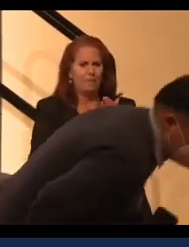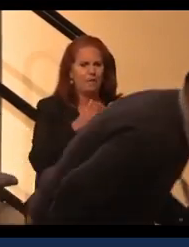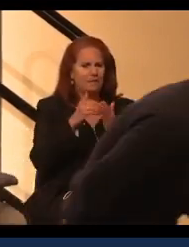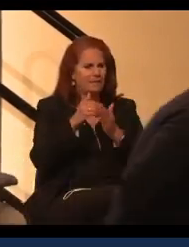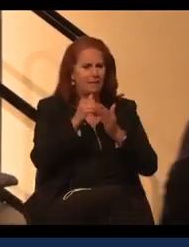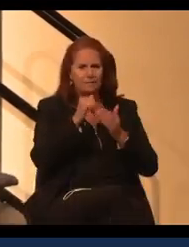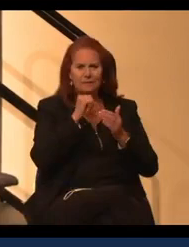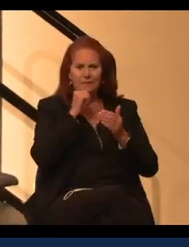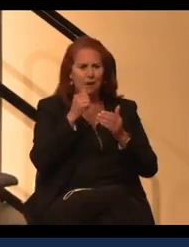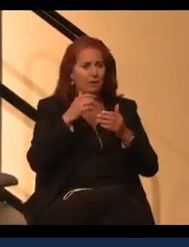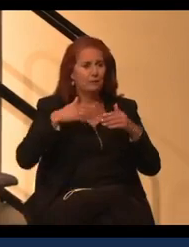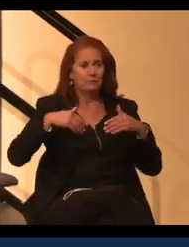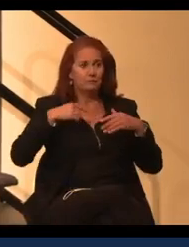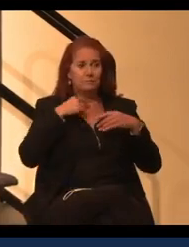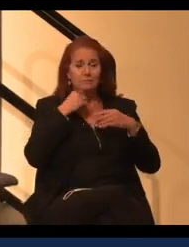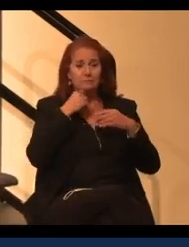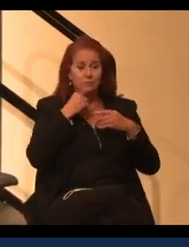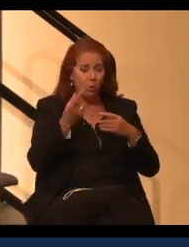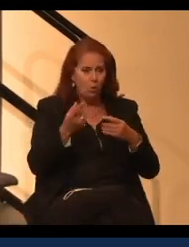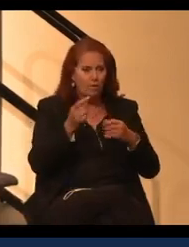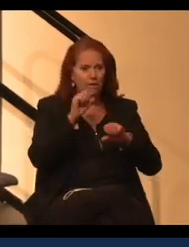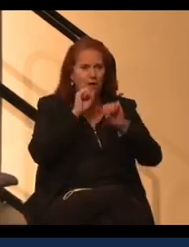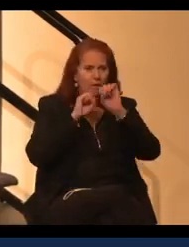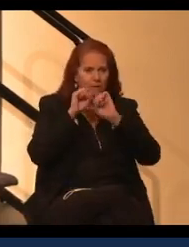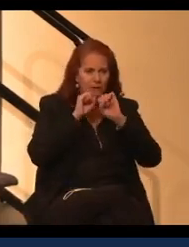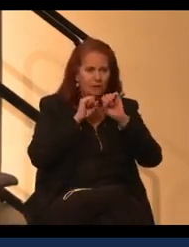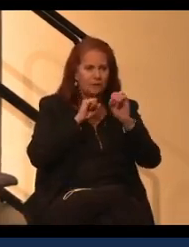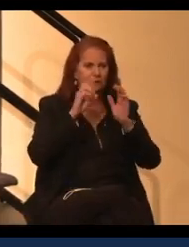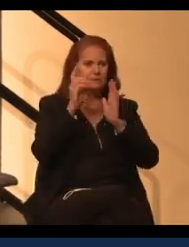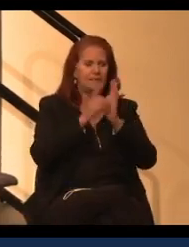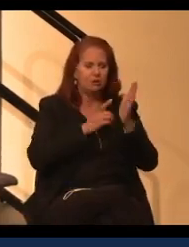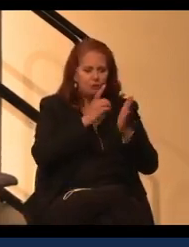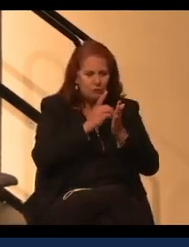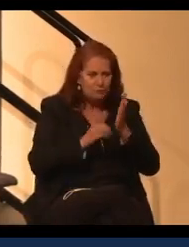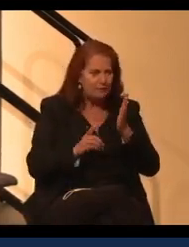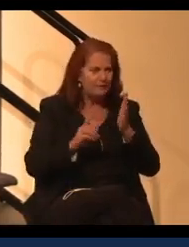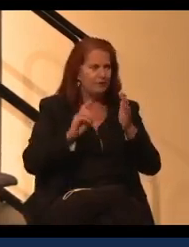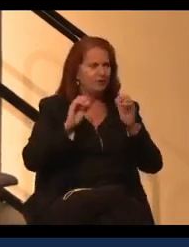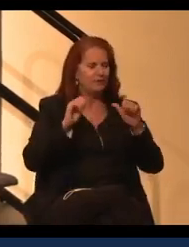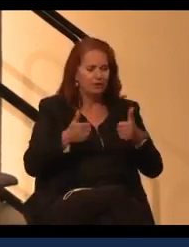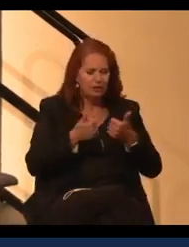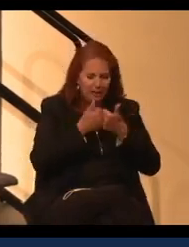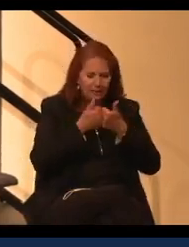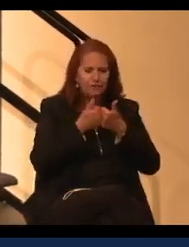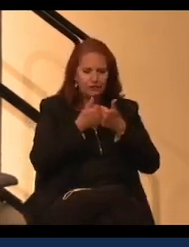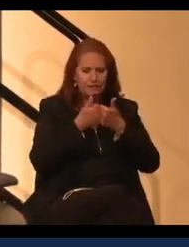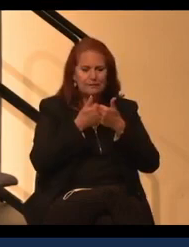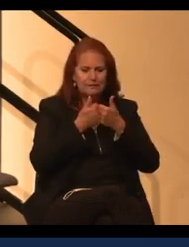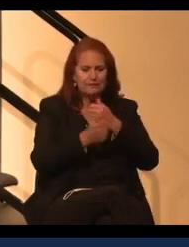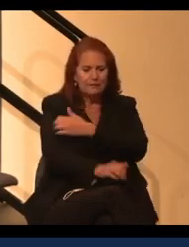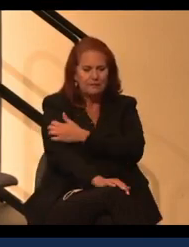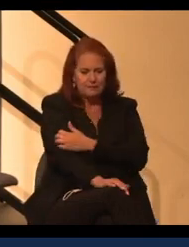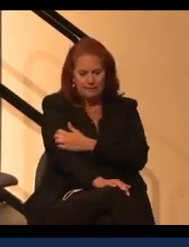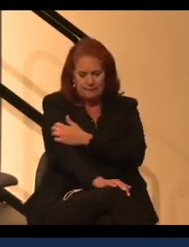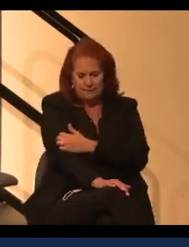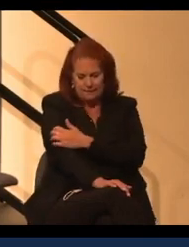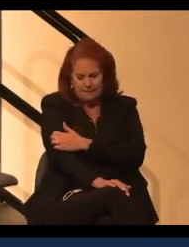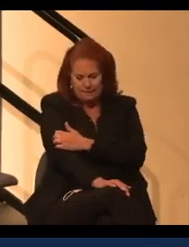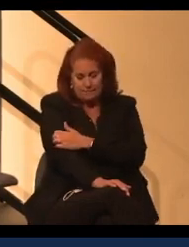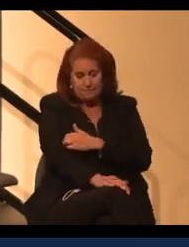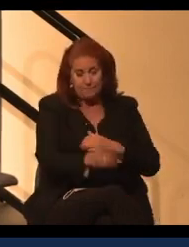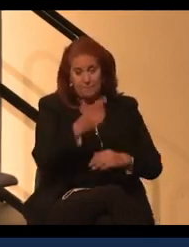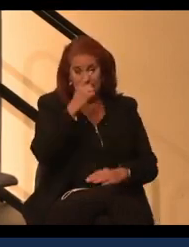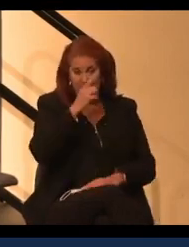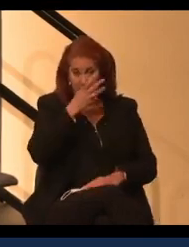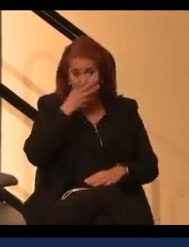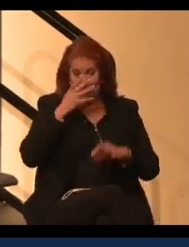not told. The hardships, the discrimination, the challenges for an immigrant family. And